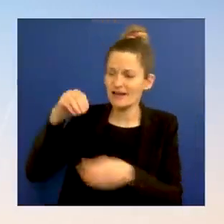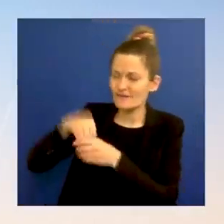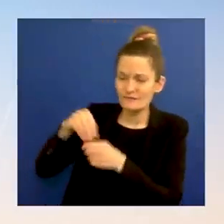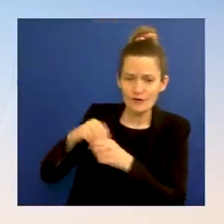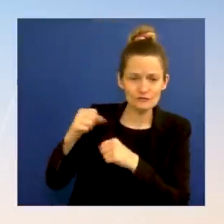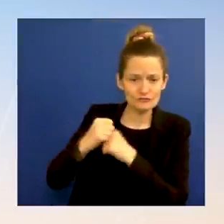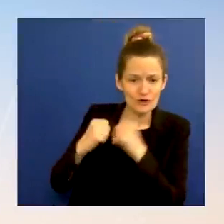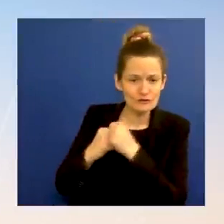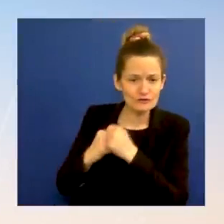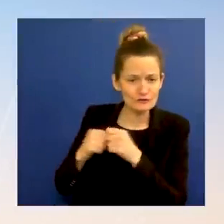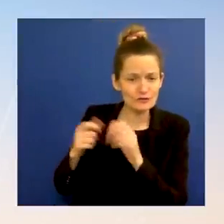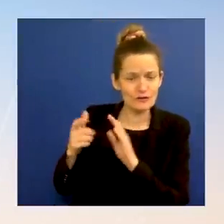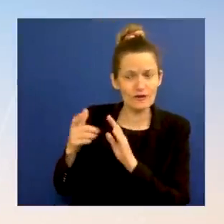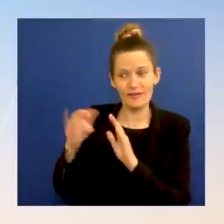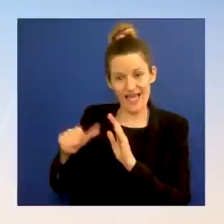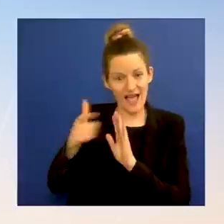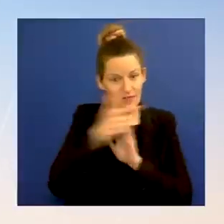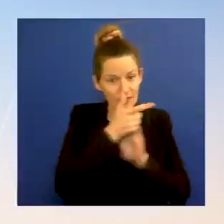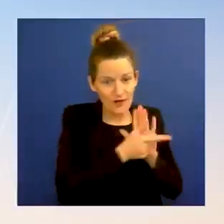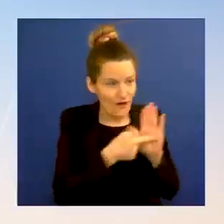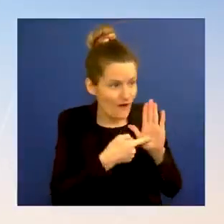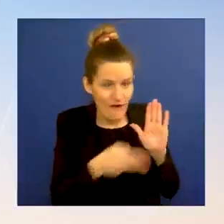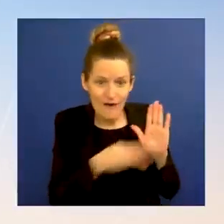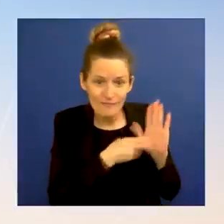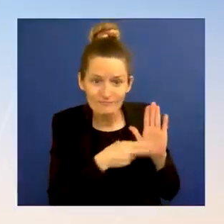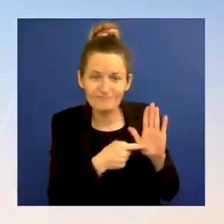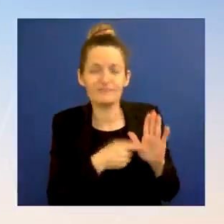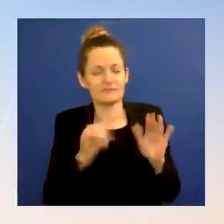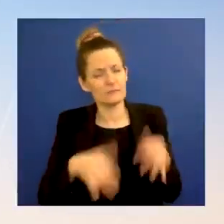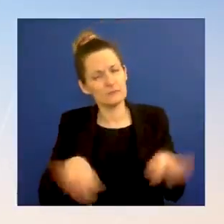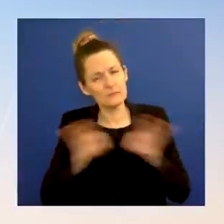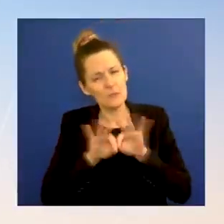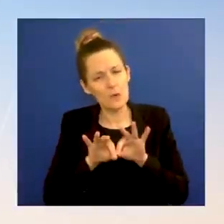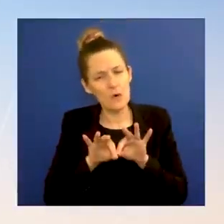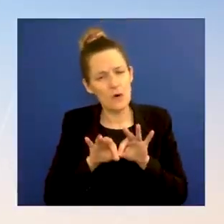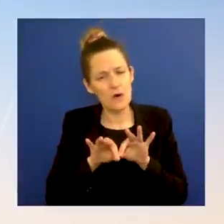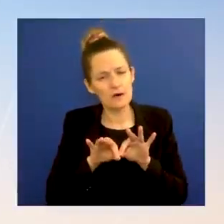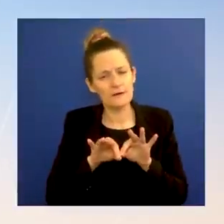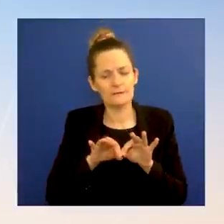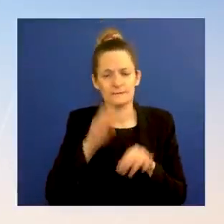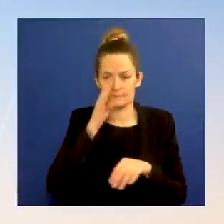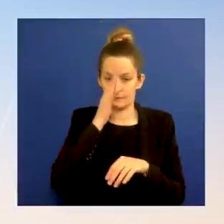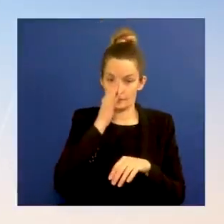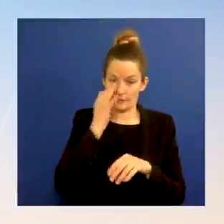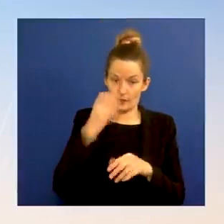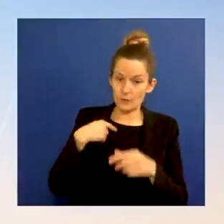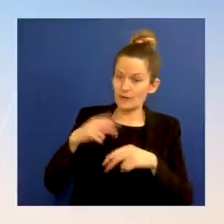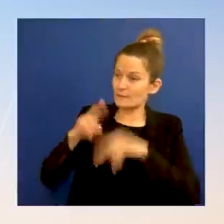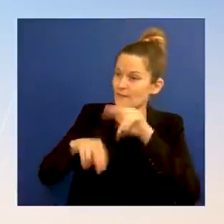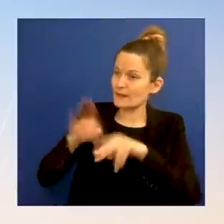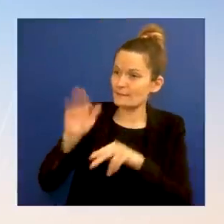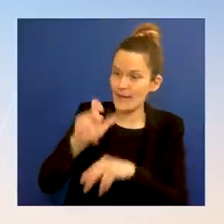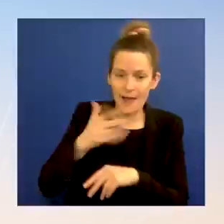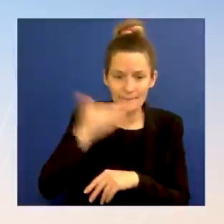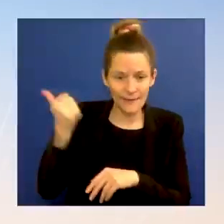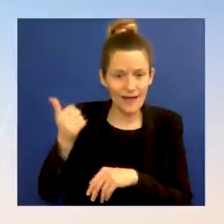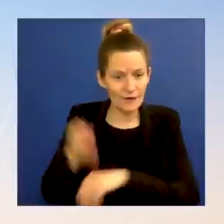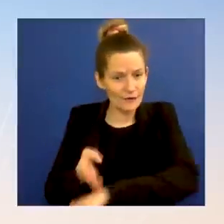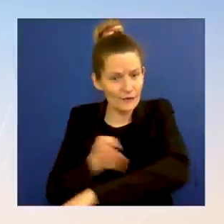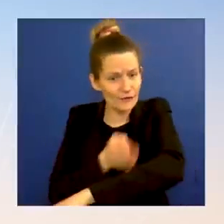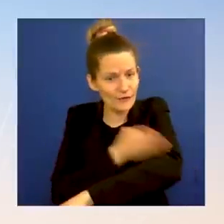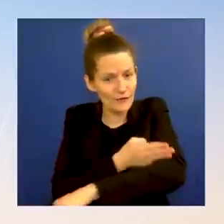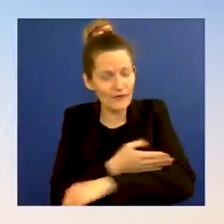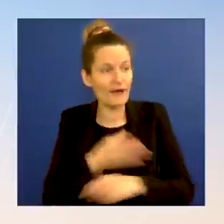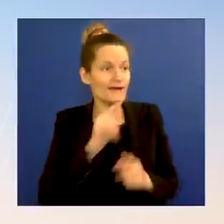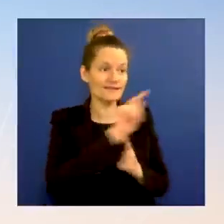components of his, what were parts of Build Back Better, which is the, child tax credit, which is investments in children, paid leave, which helped people